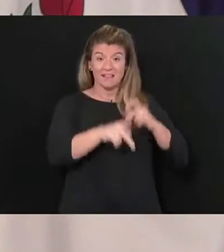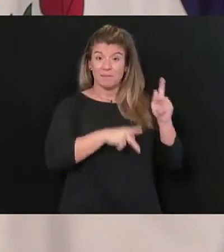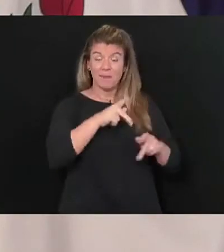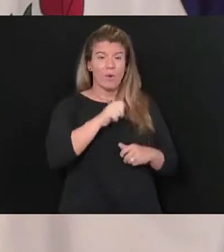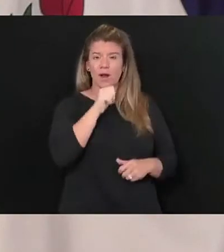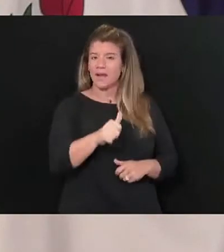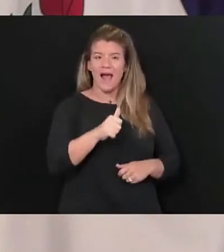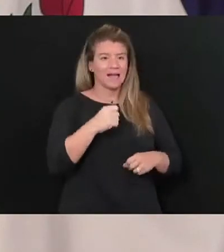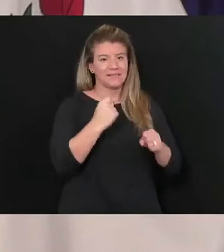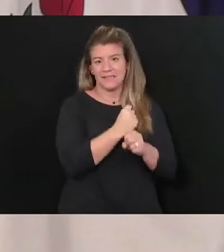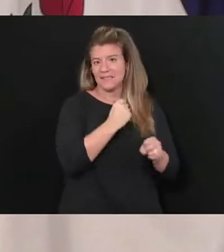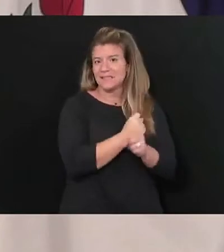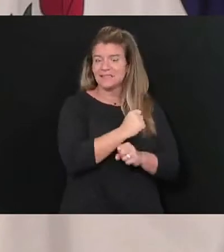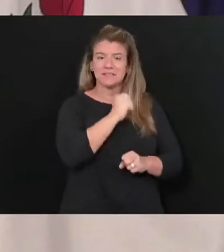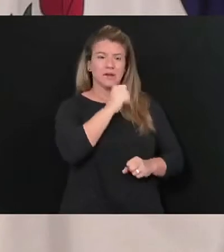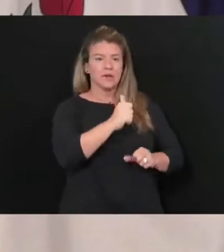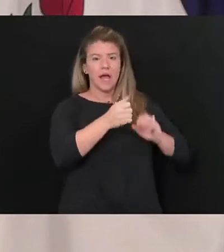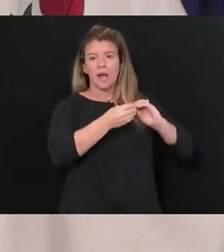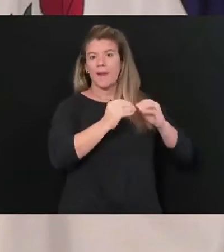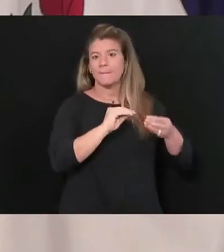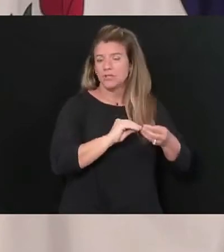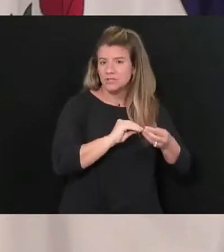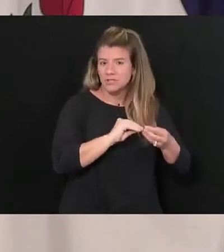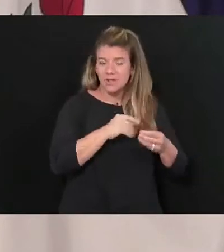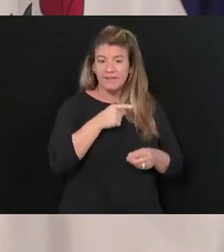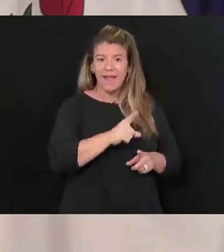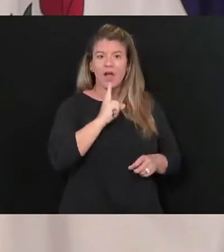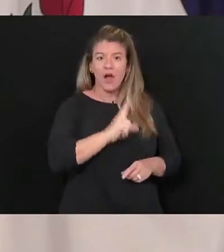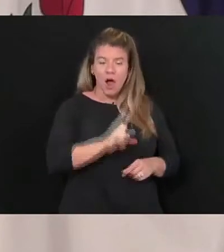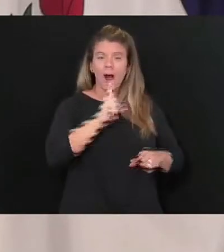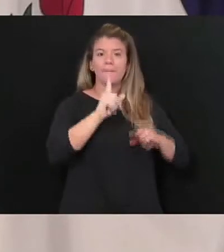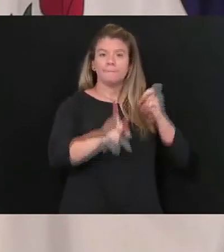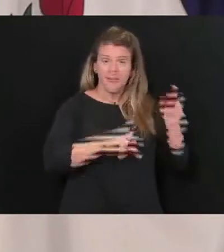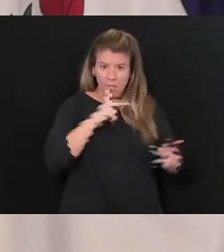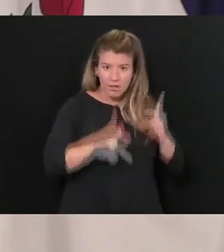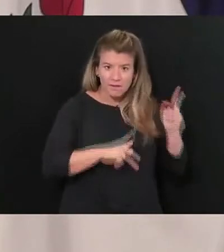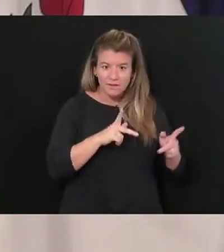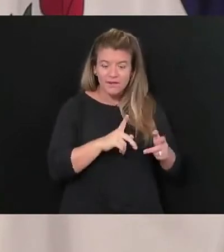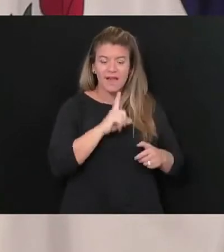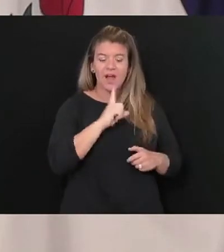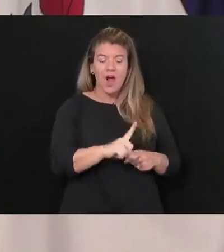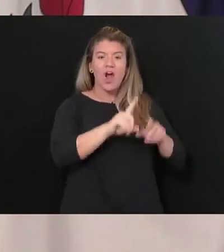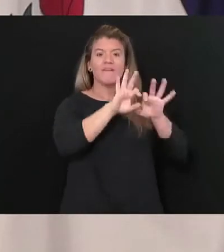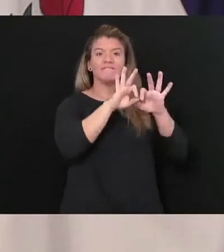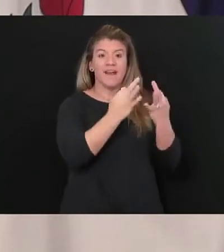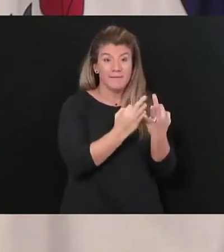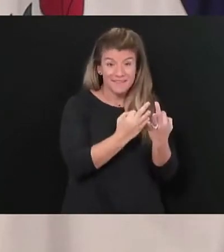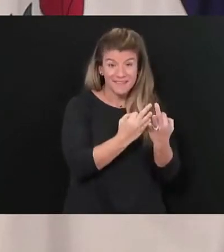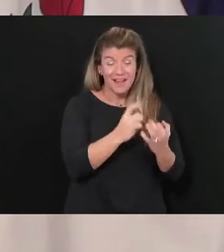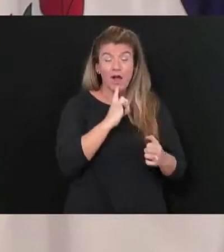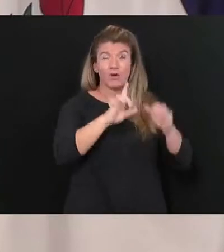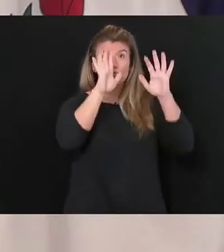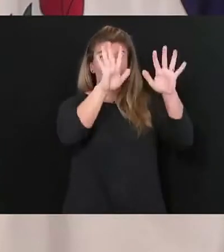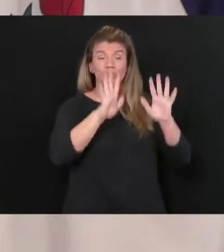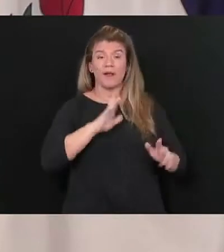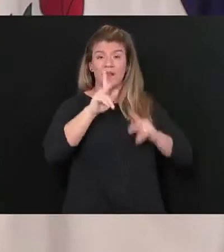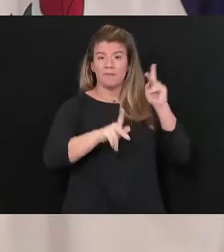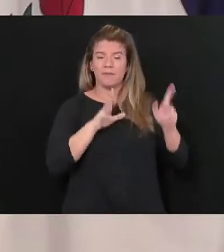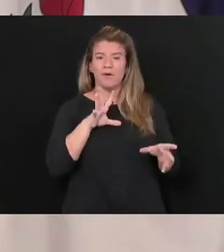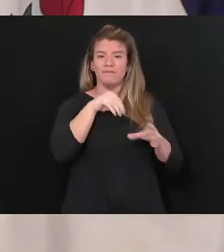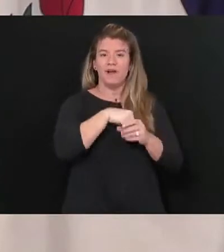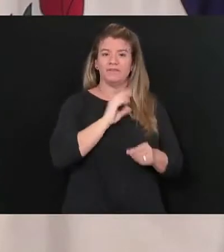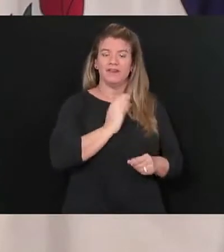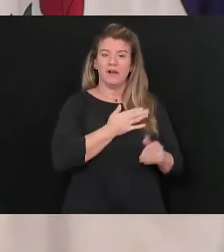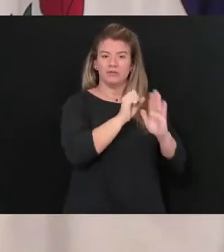statistics. They're not numbers. They're people. They're our families. And they're great West Virginians. So